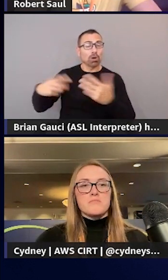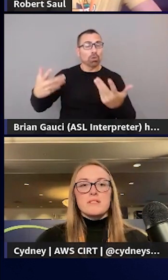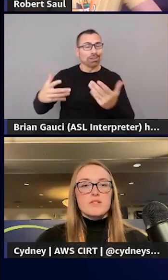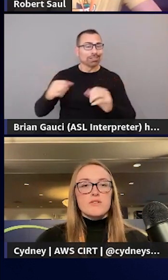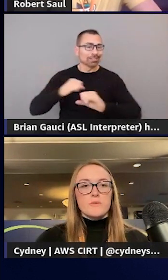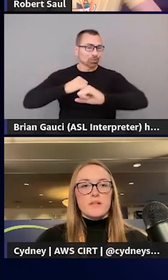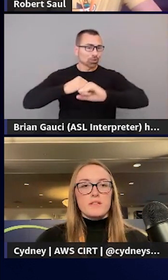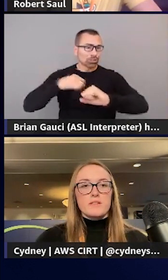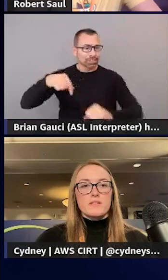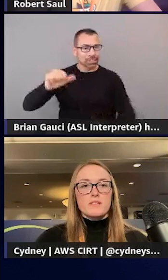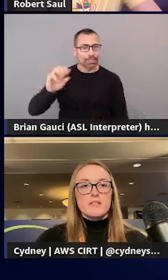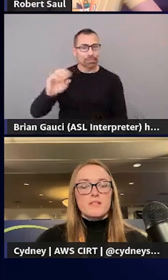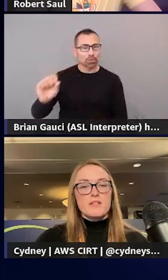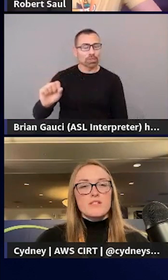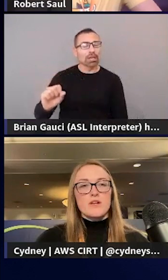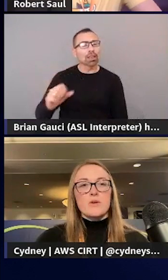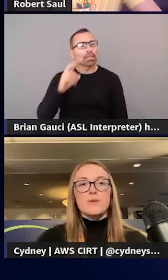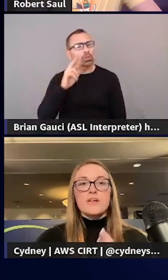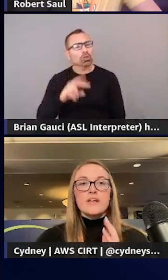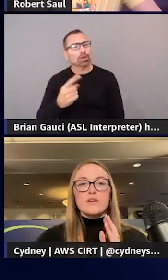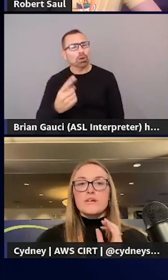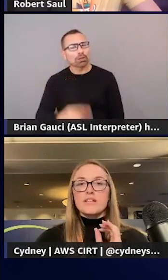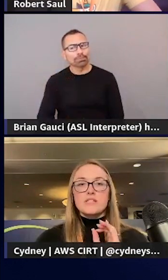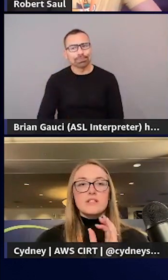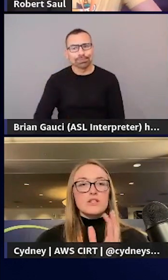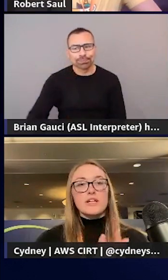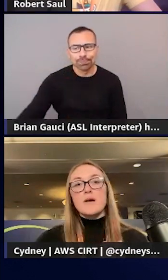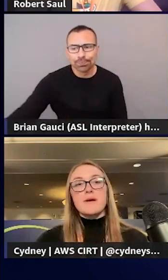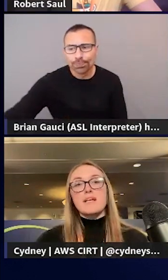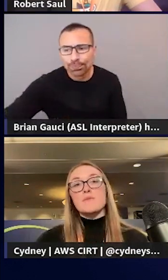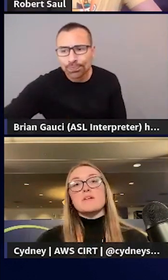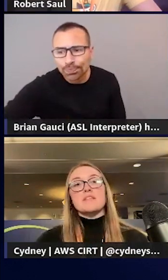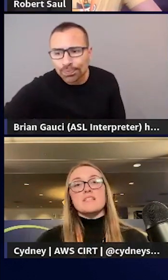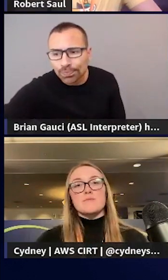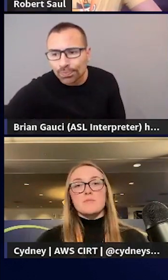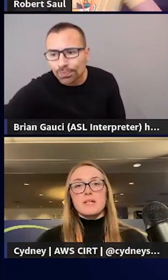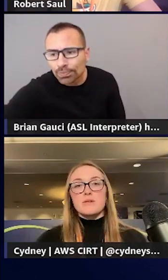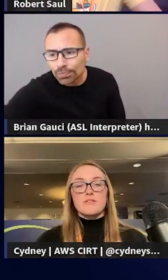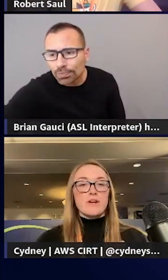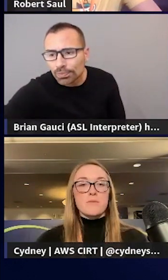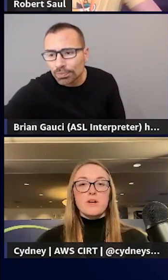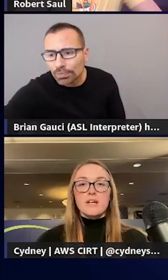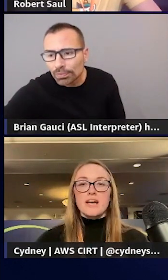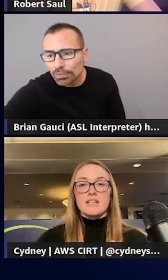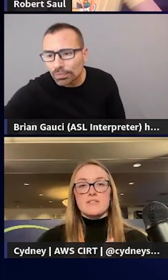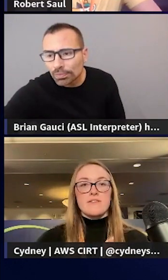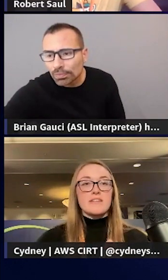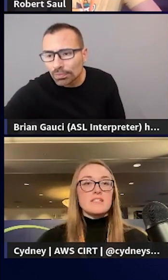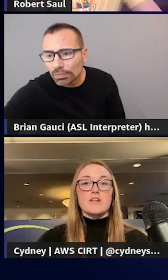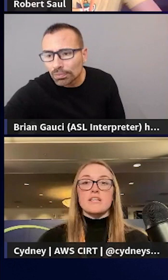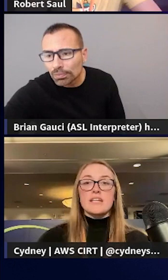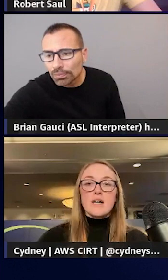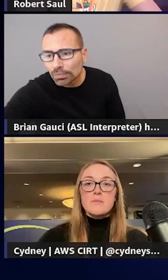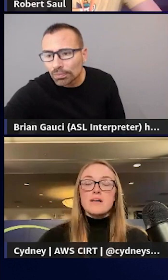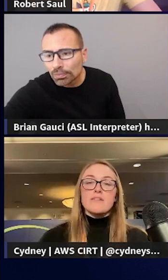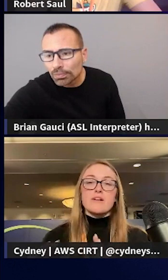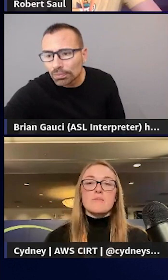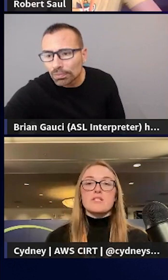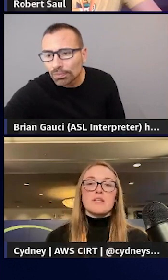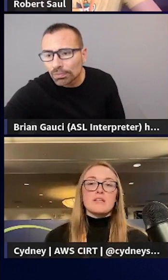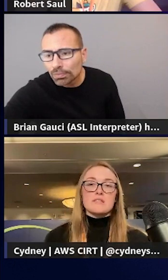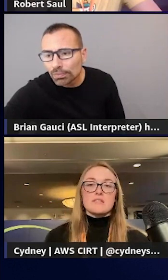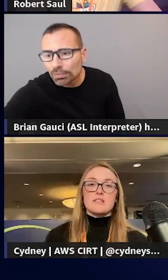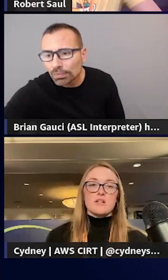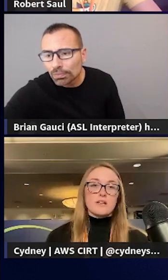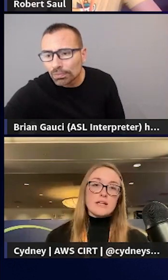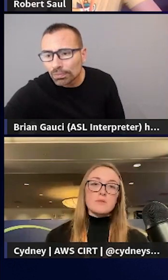through one. So you can look up AWS Customer Playbook Framework and find this on GitHub, very much